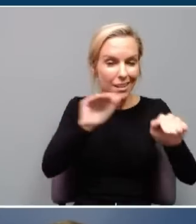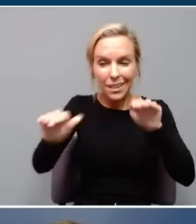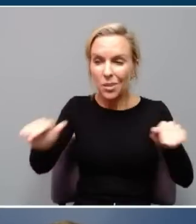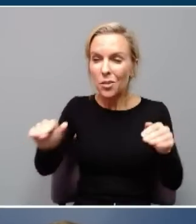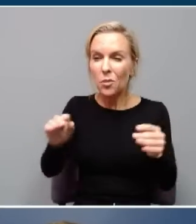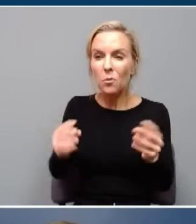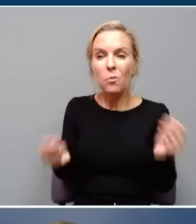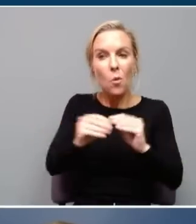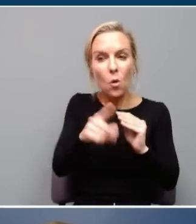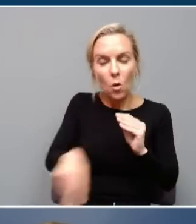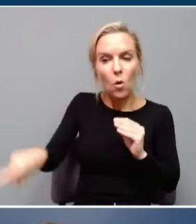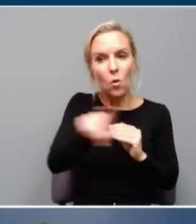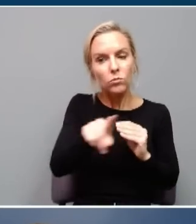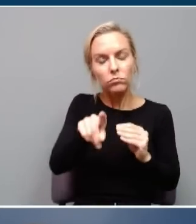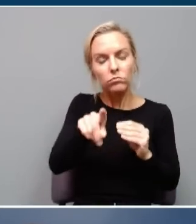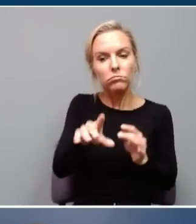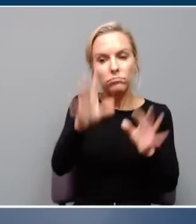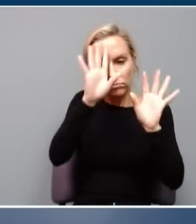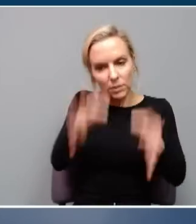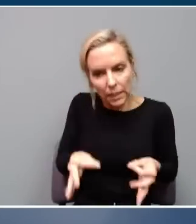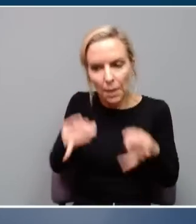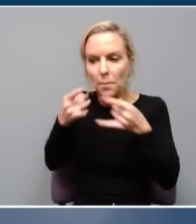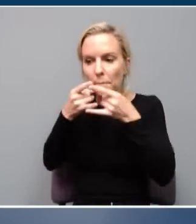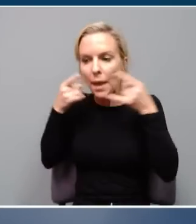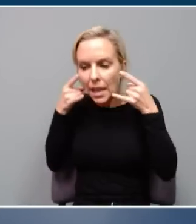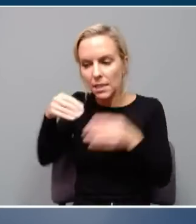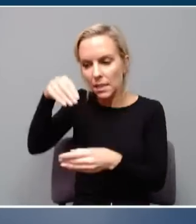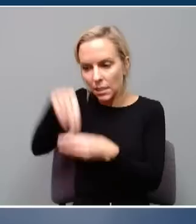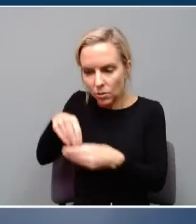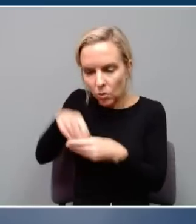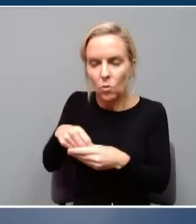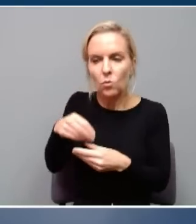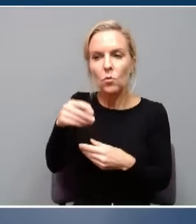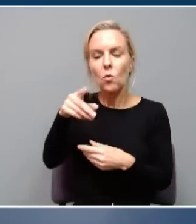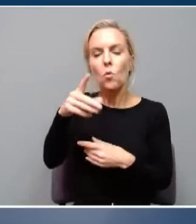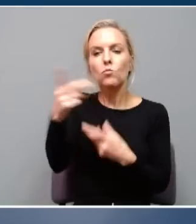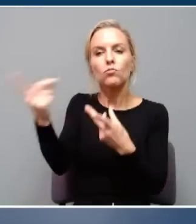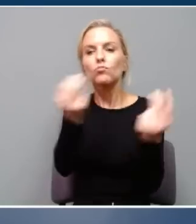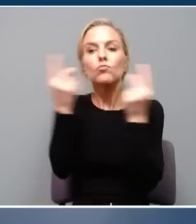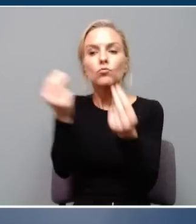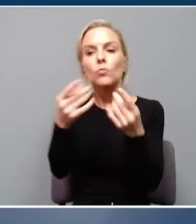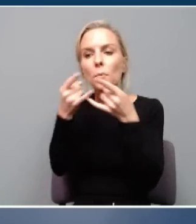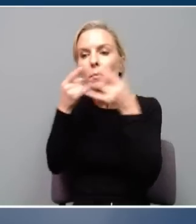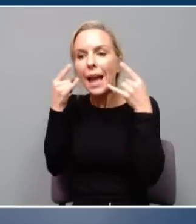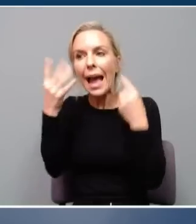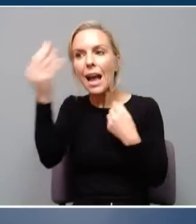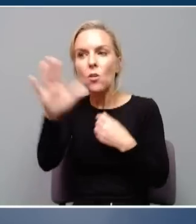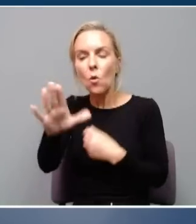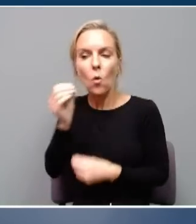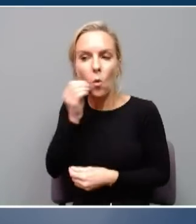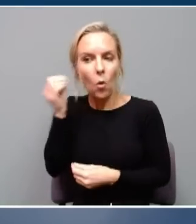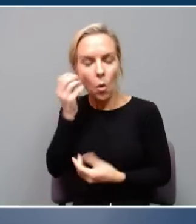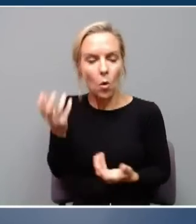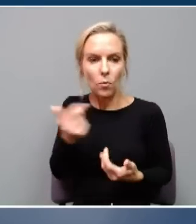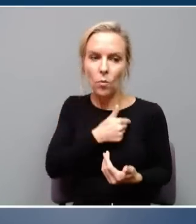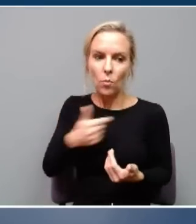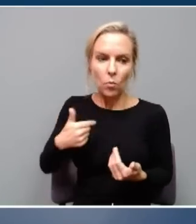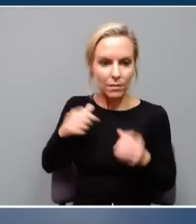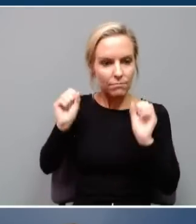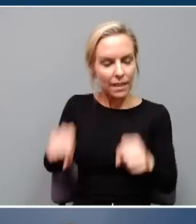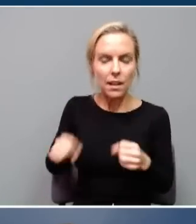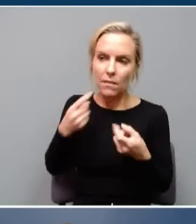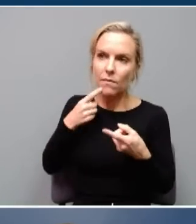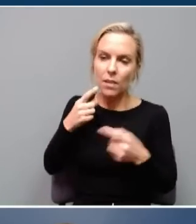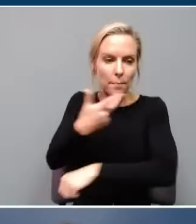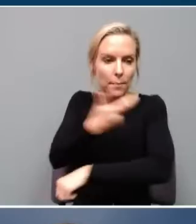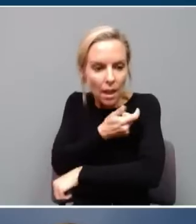choose to wear a mask when you're indoors and outside of your home, the faster we can get this thing on the way down. And let me just